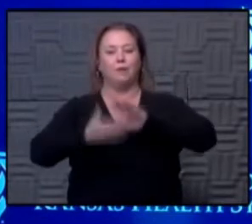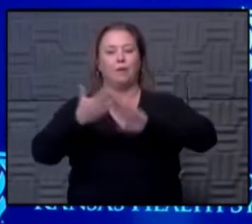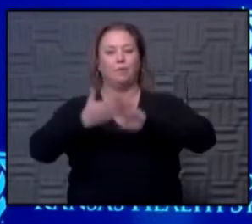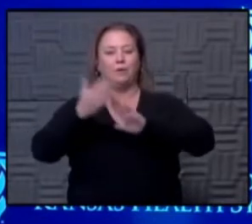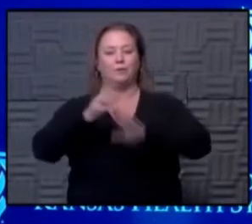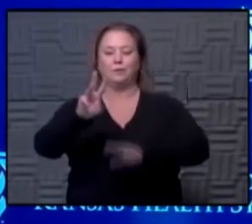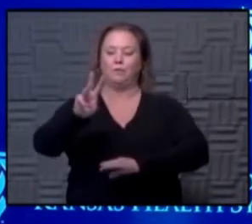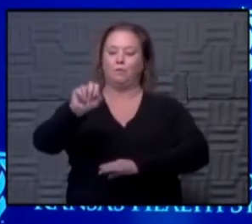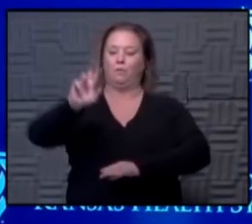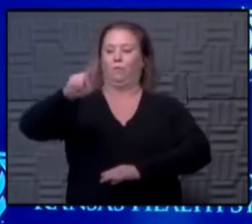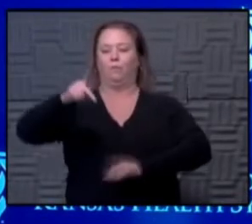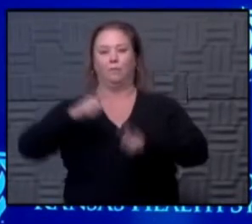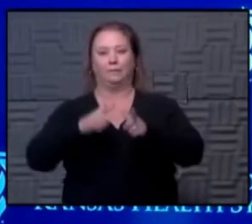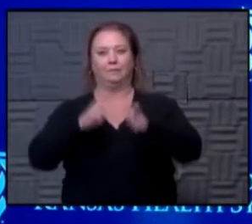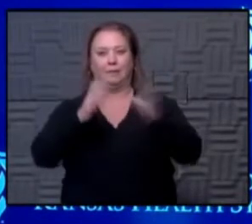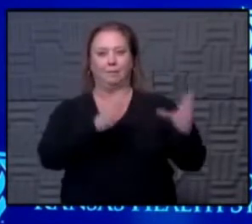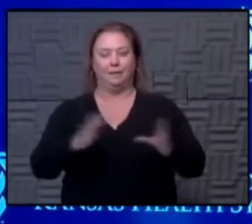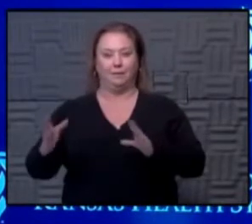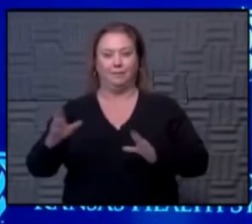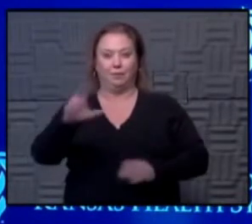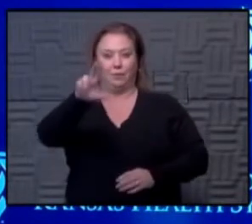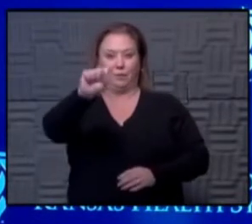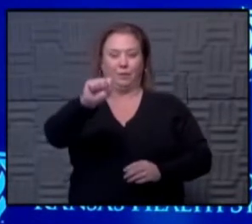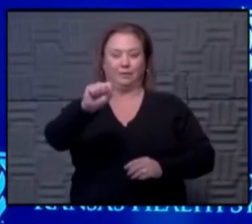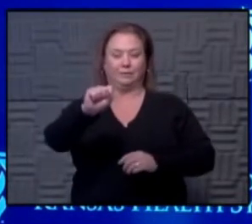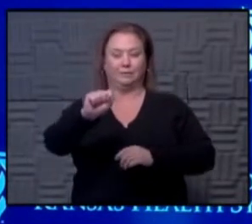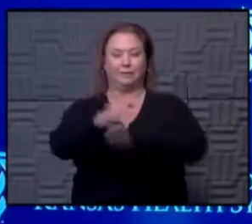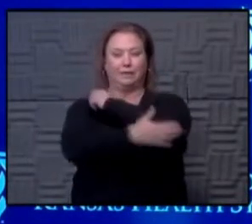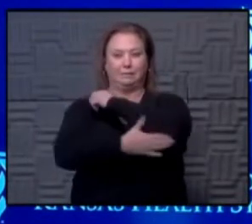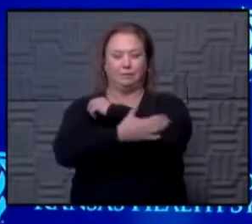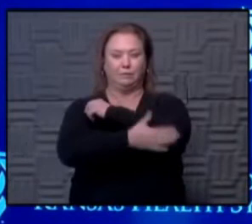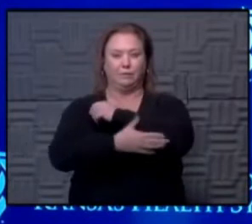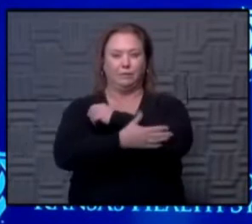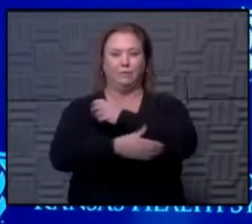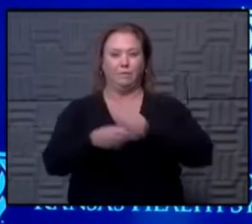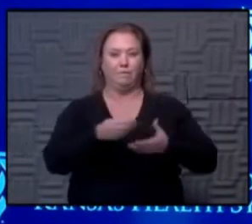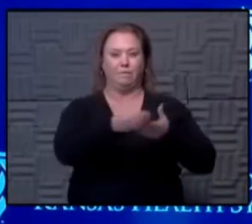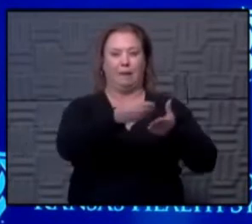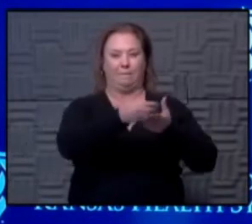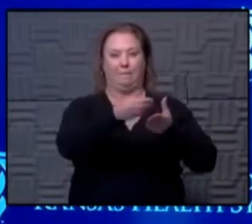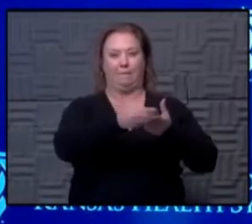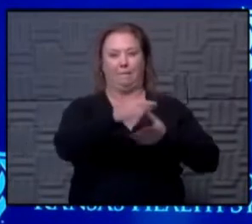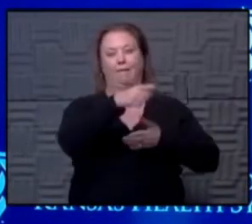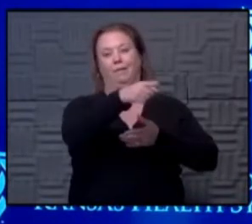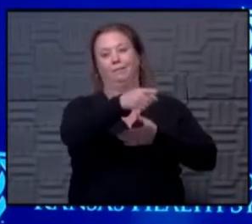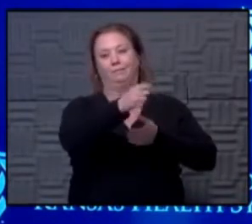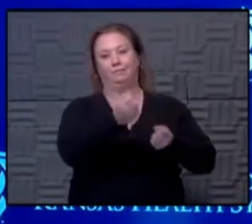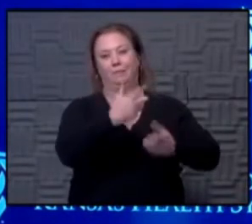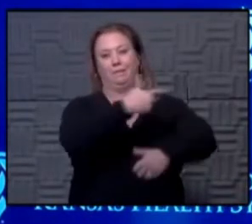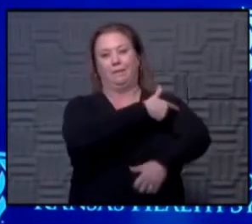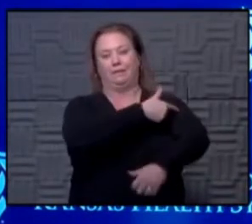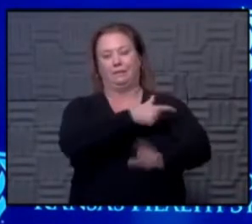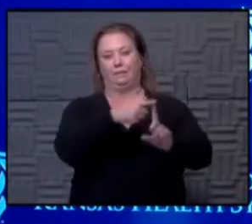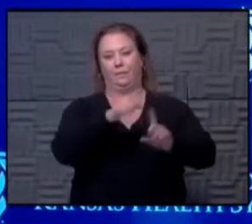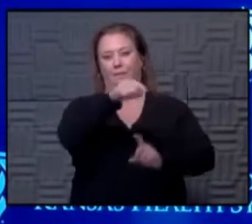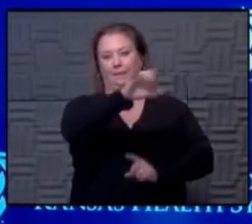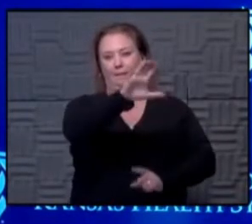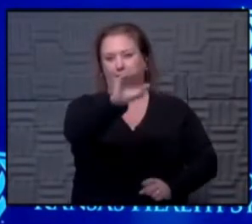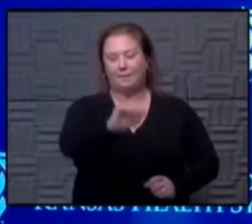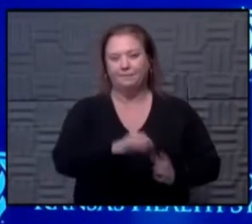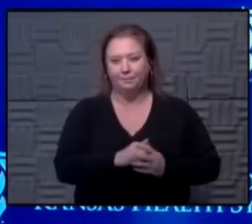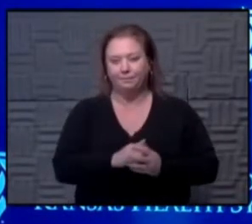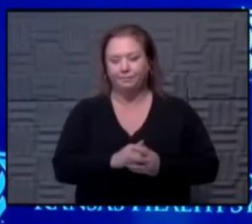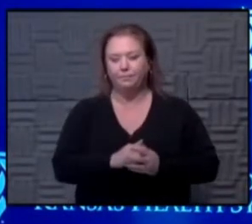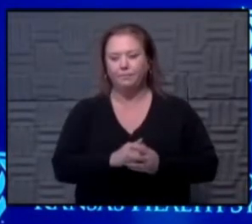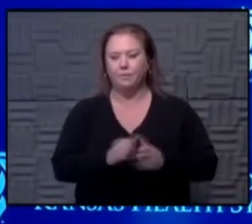pre-purchased the United States has as a country a number of doses from that candidate. So lots going on. I